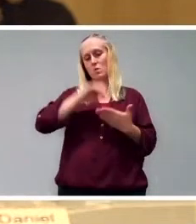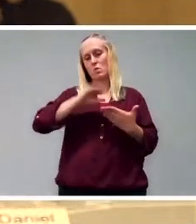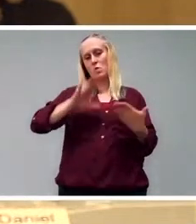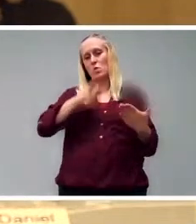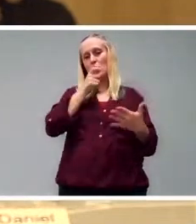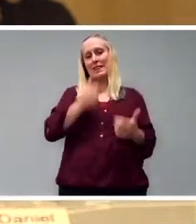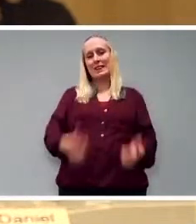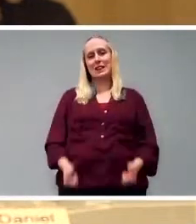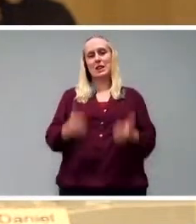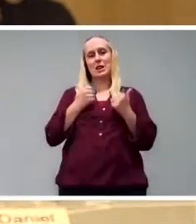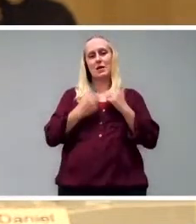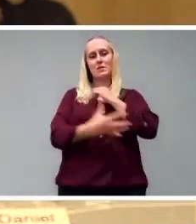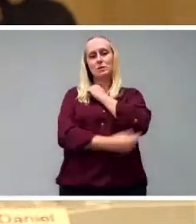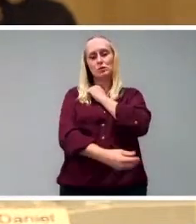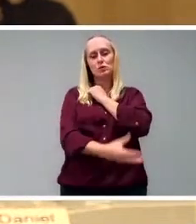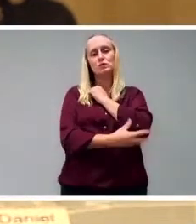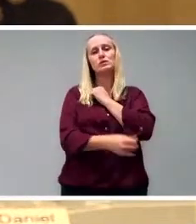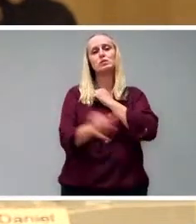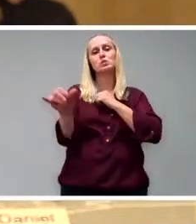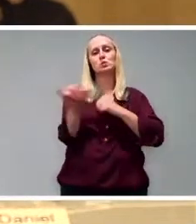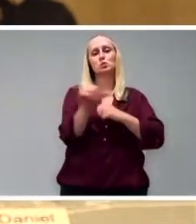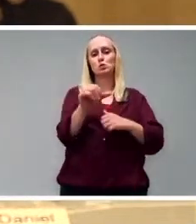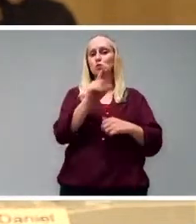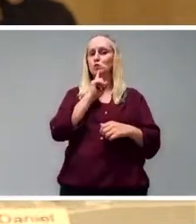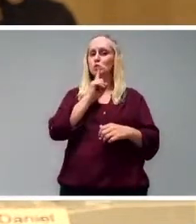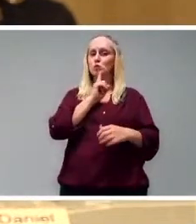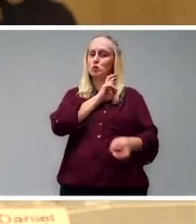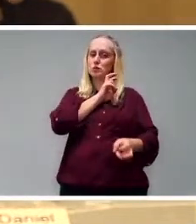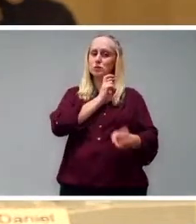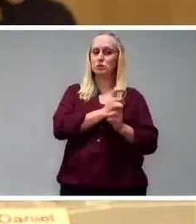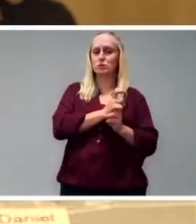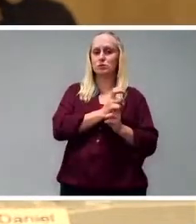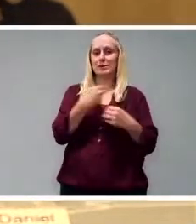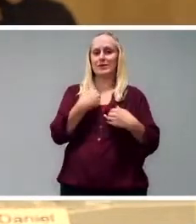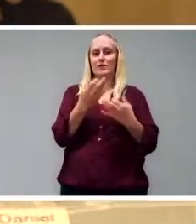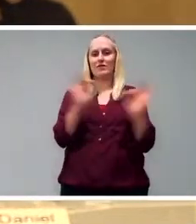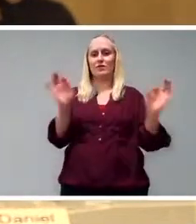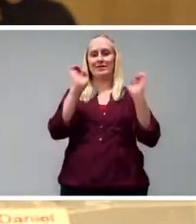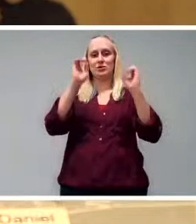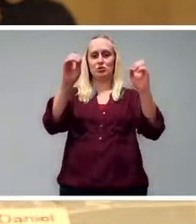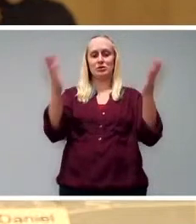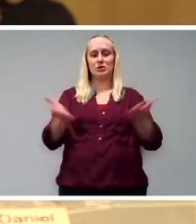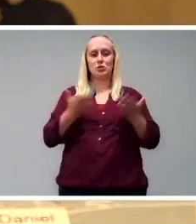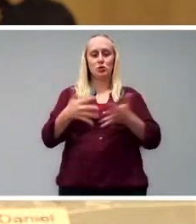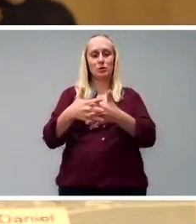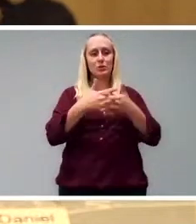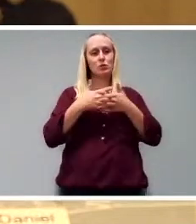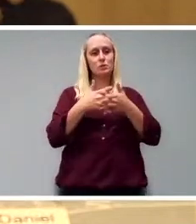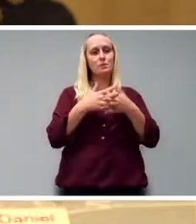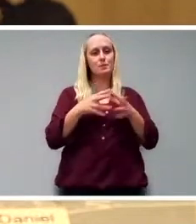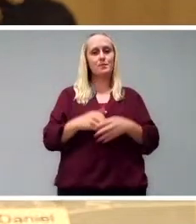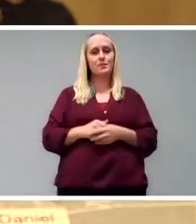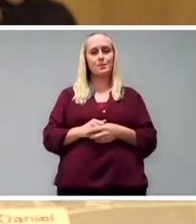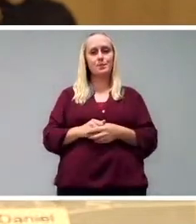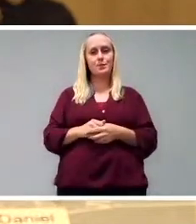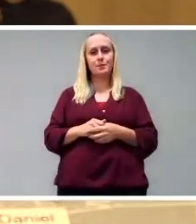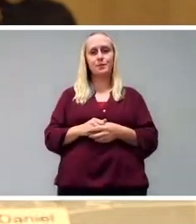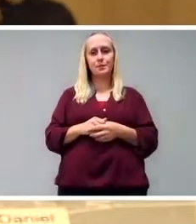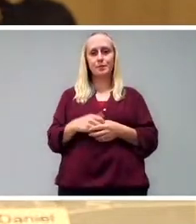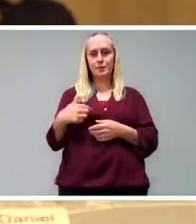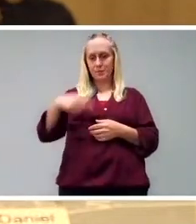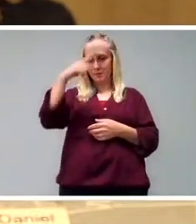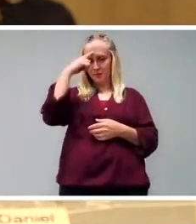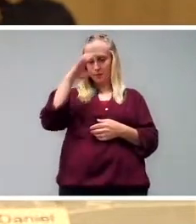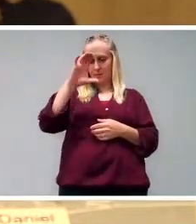poverty, because it's very difficult to have a free education here in America. So yeah, I think CTEC